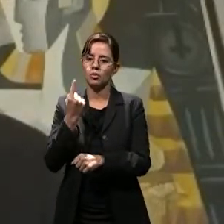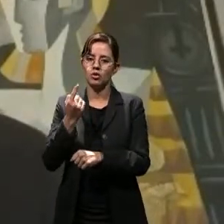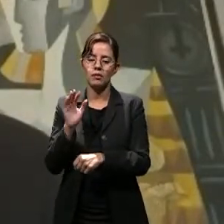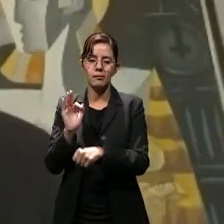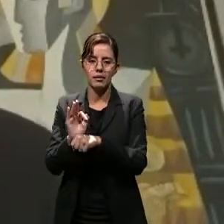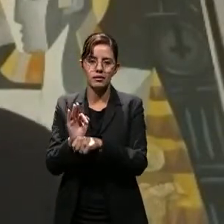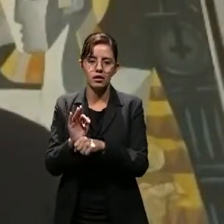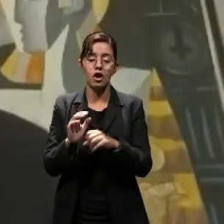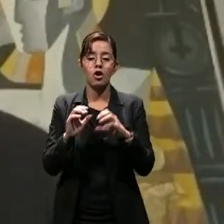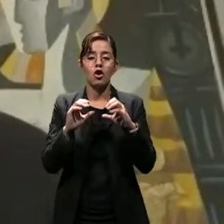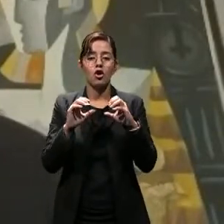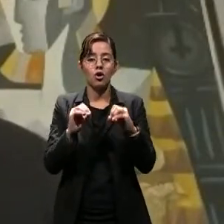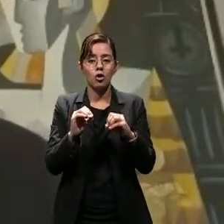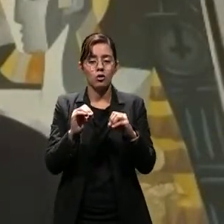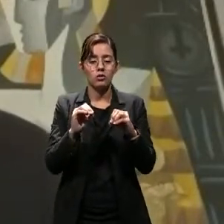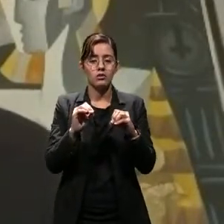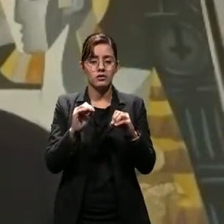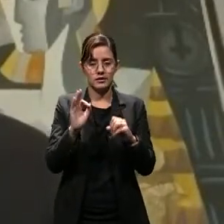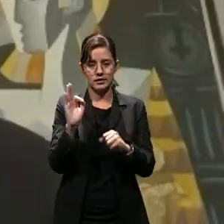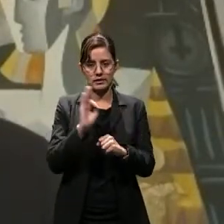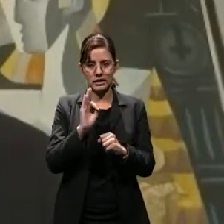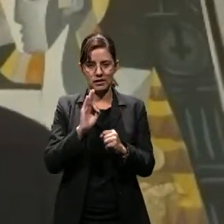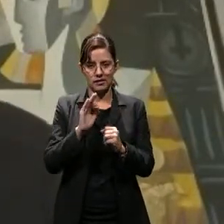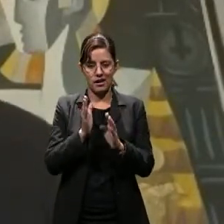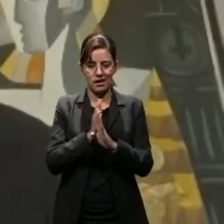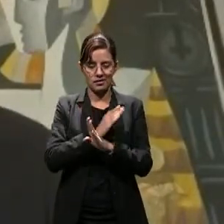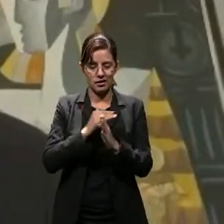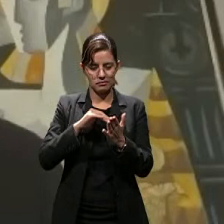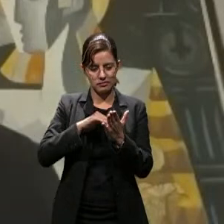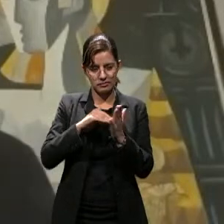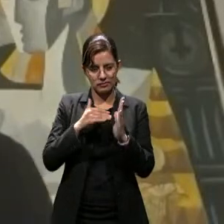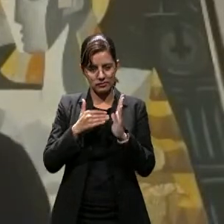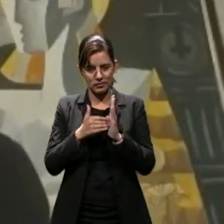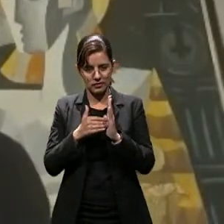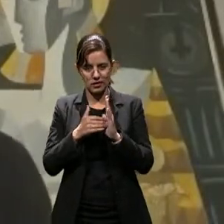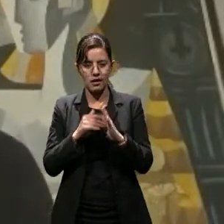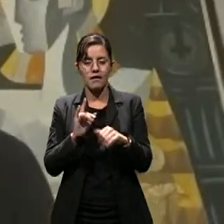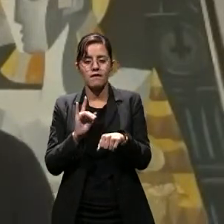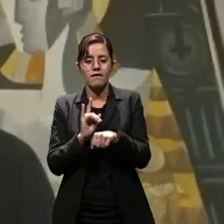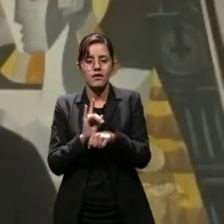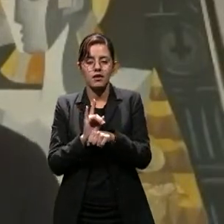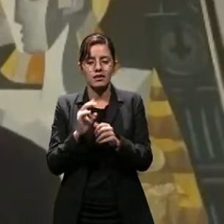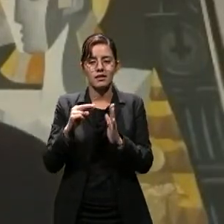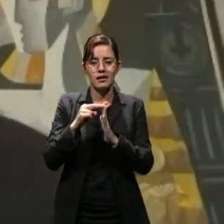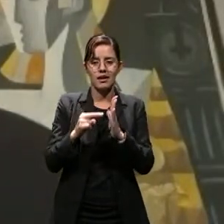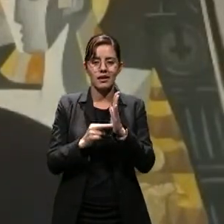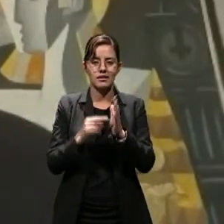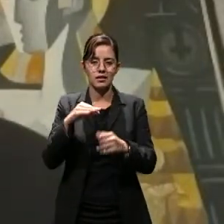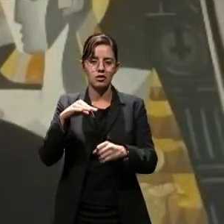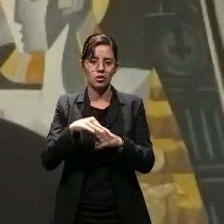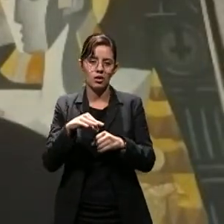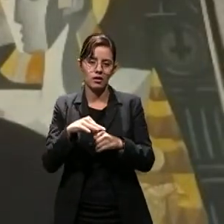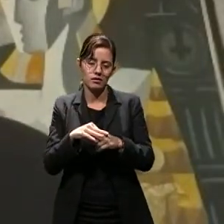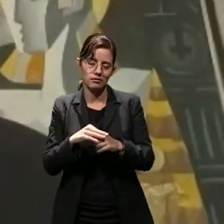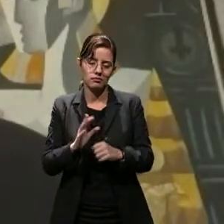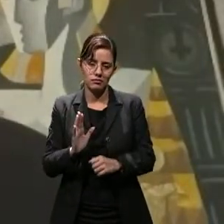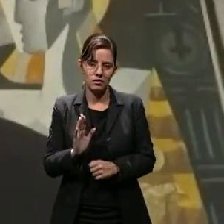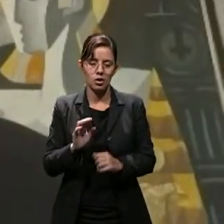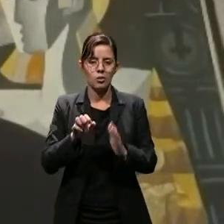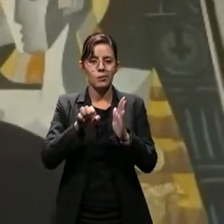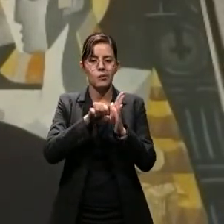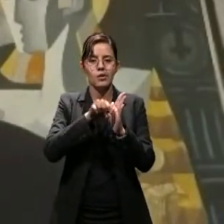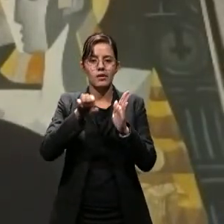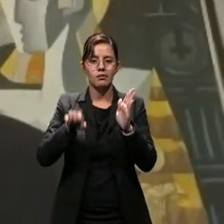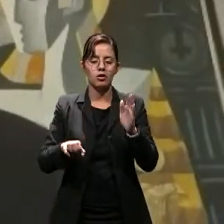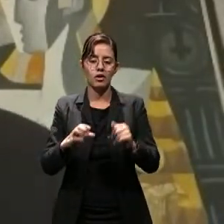than others, or there can be a misuse, simulation of electoral rules.